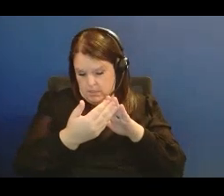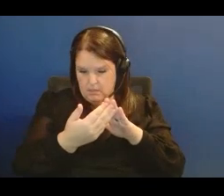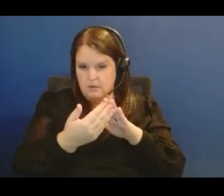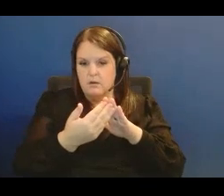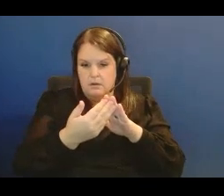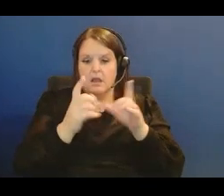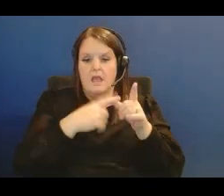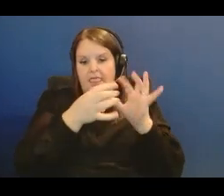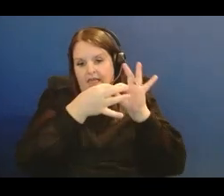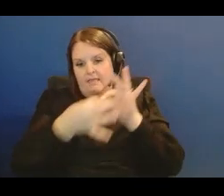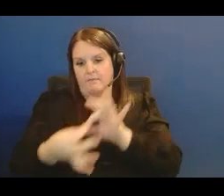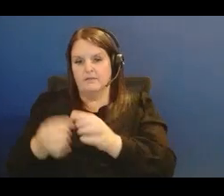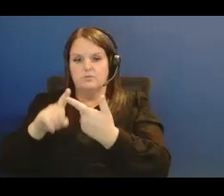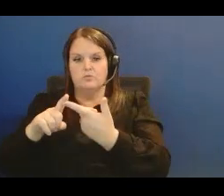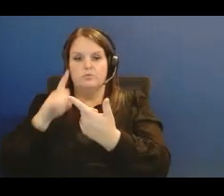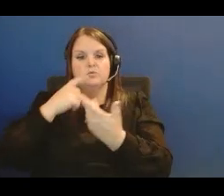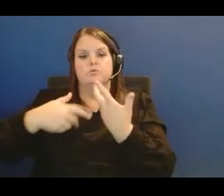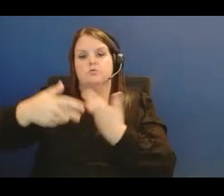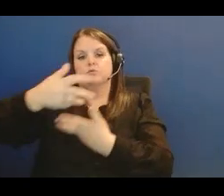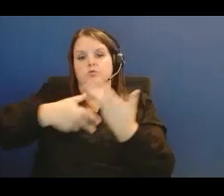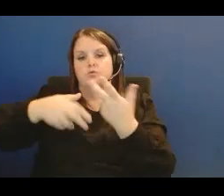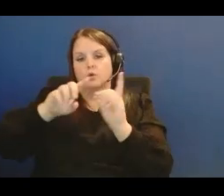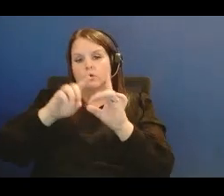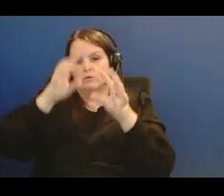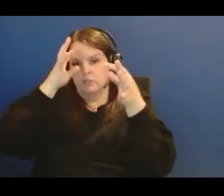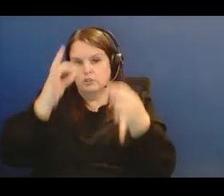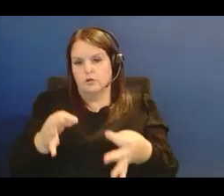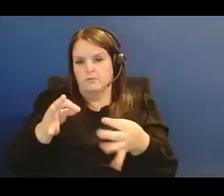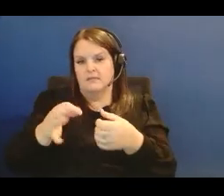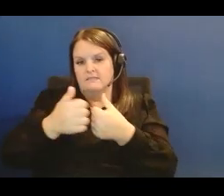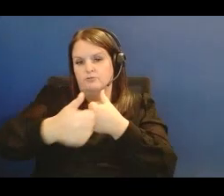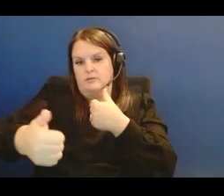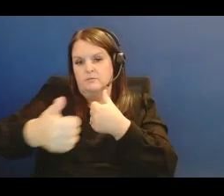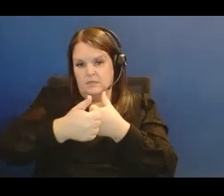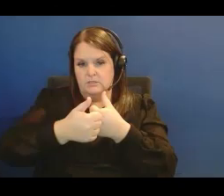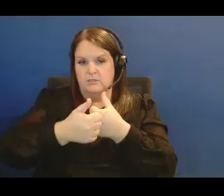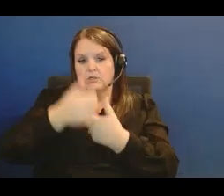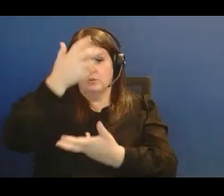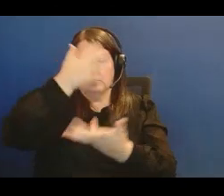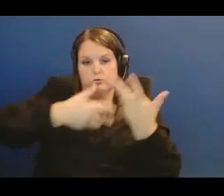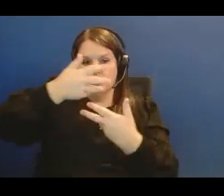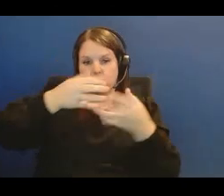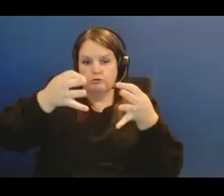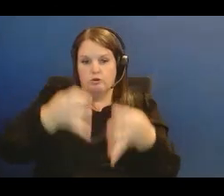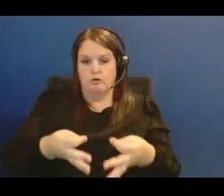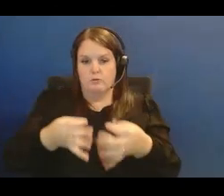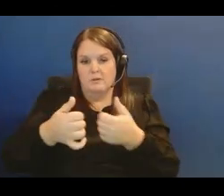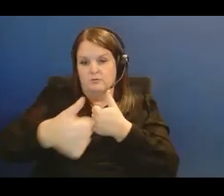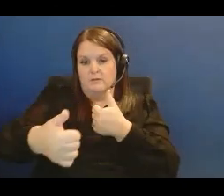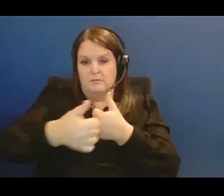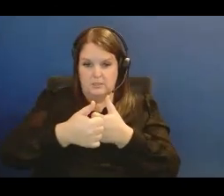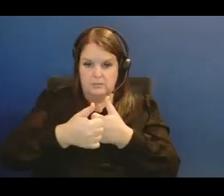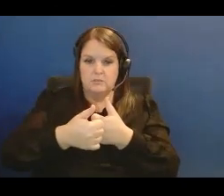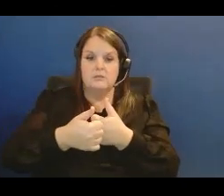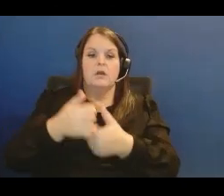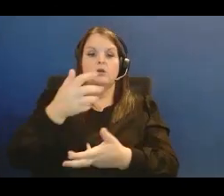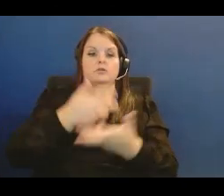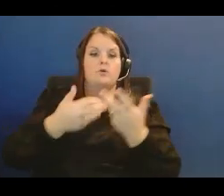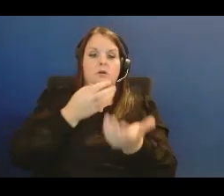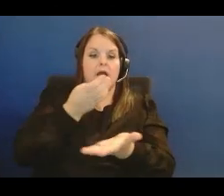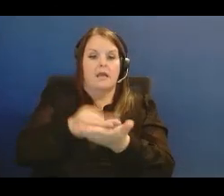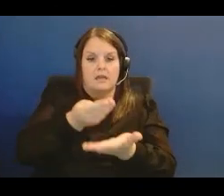brings us to the social determinants of transportation. So social determinants of transportation are those social,